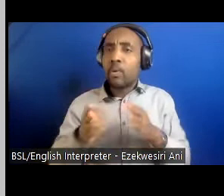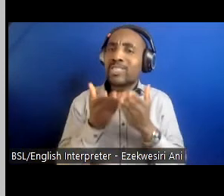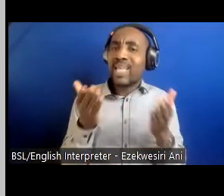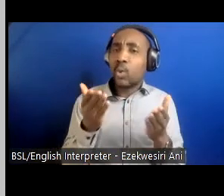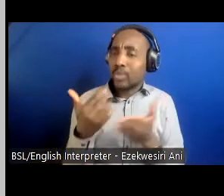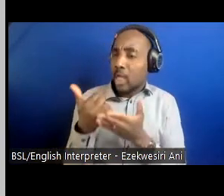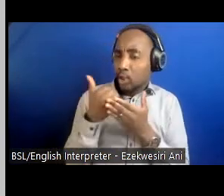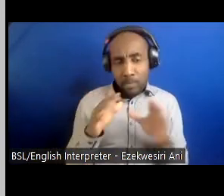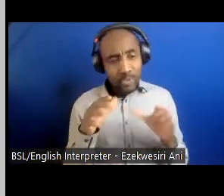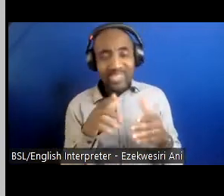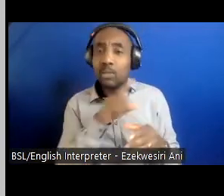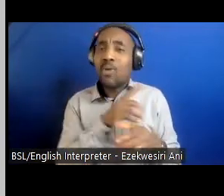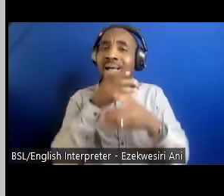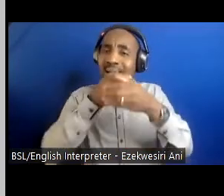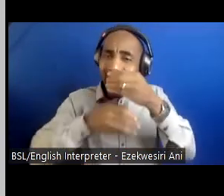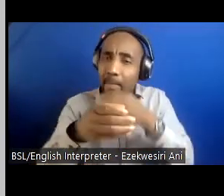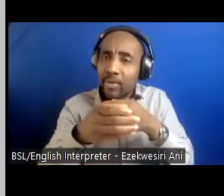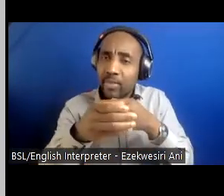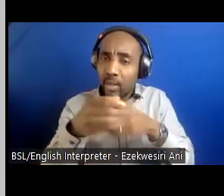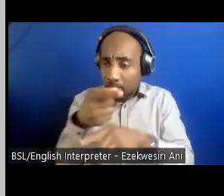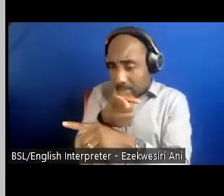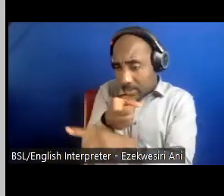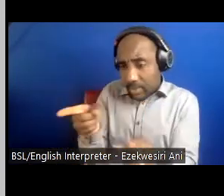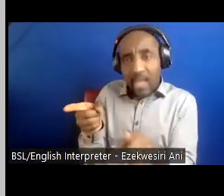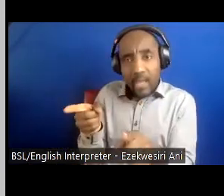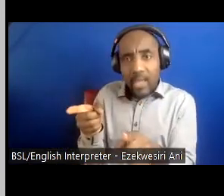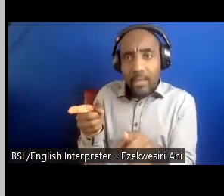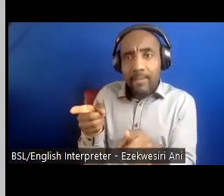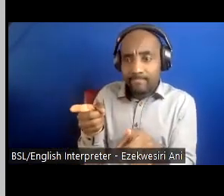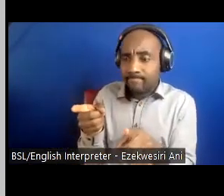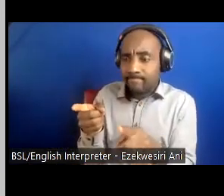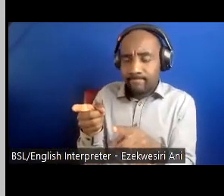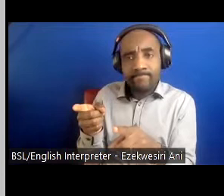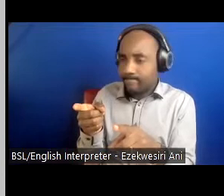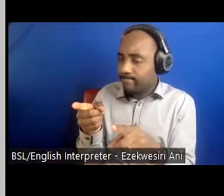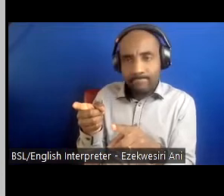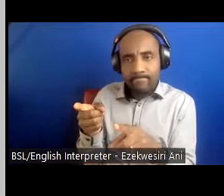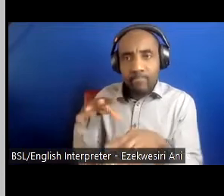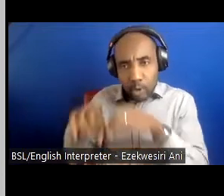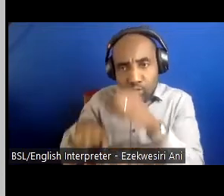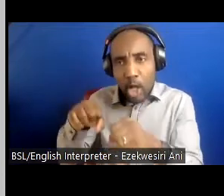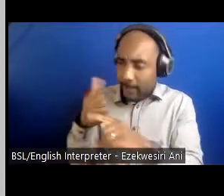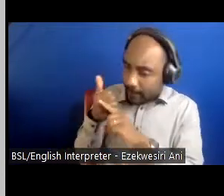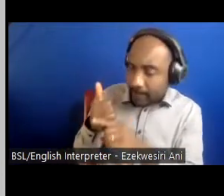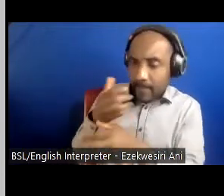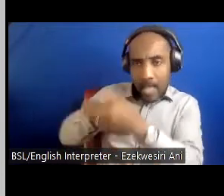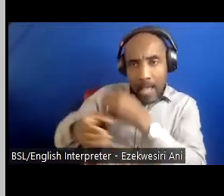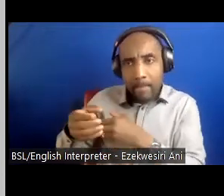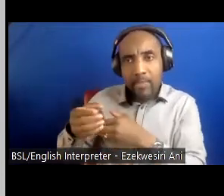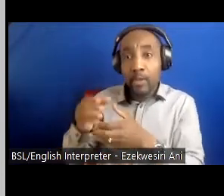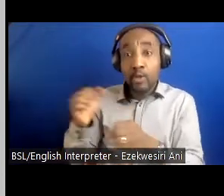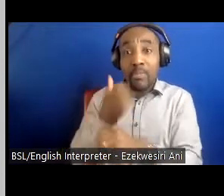the empathy on the challenges facing ethnically diverse communities and ensuring we have the impact to move the dial in race